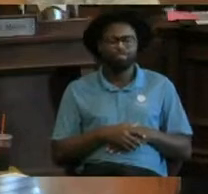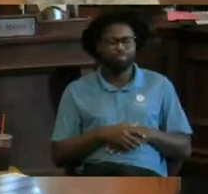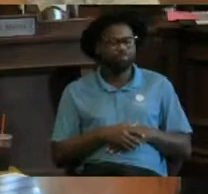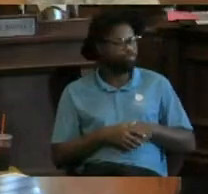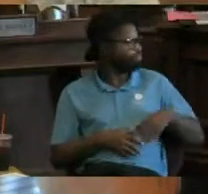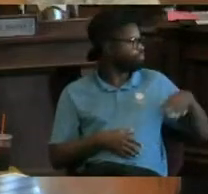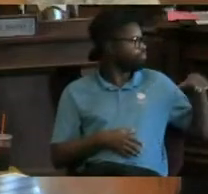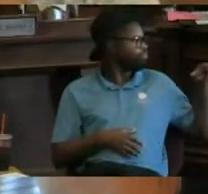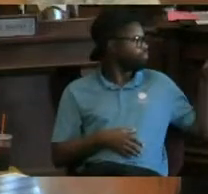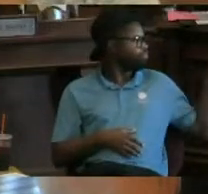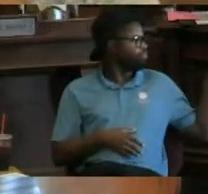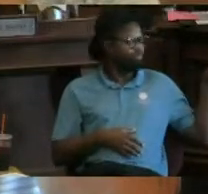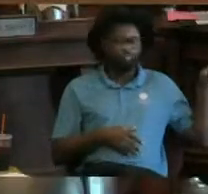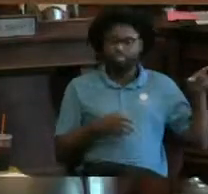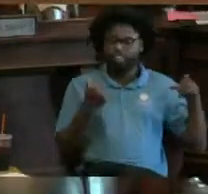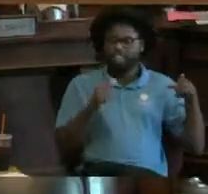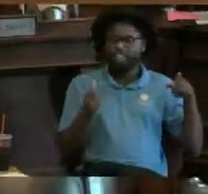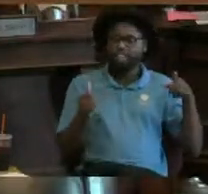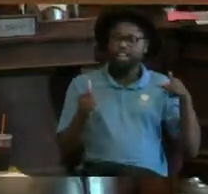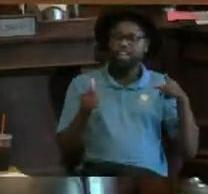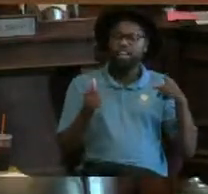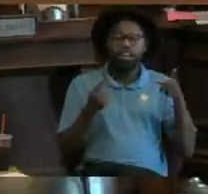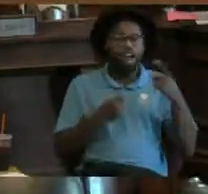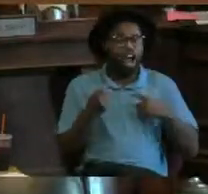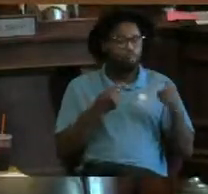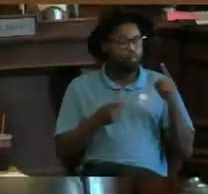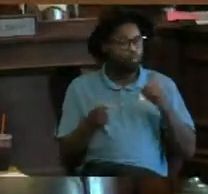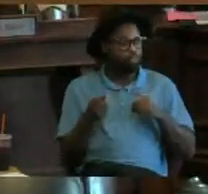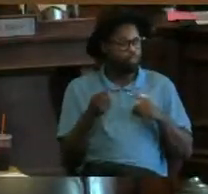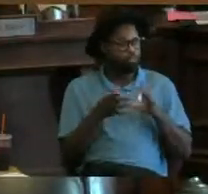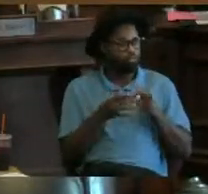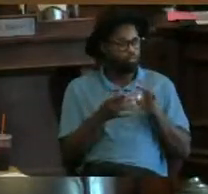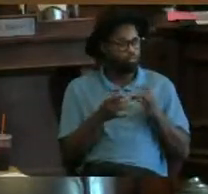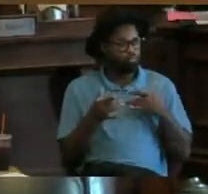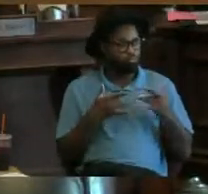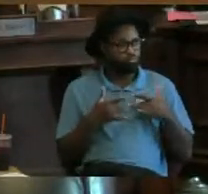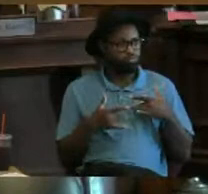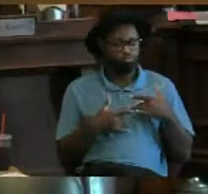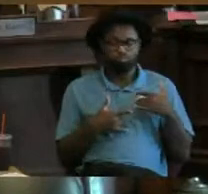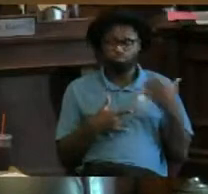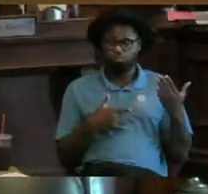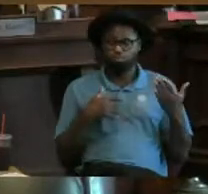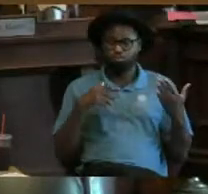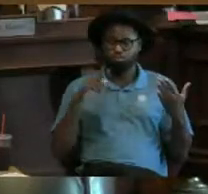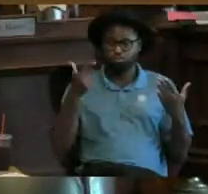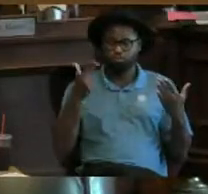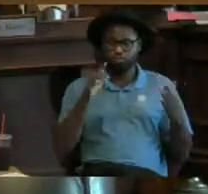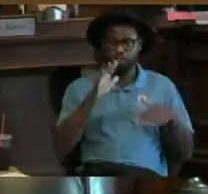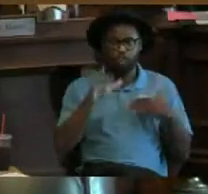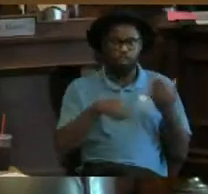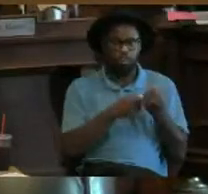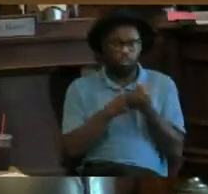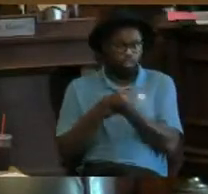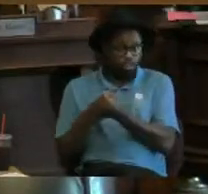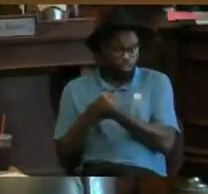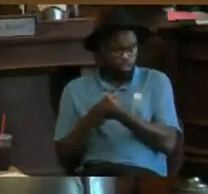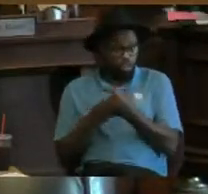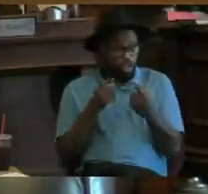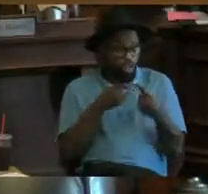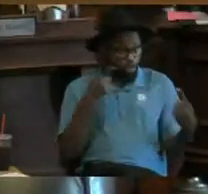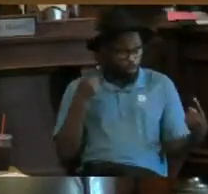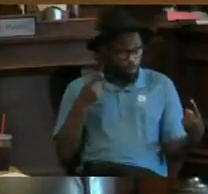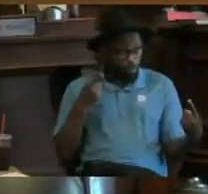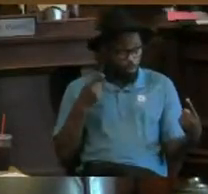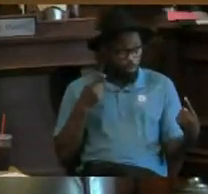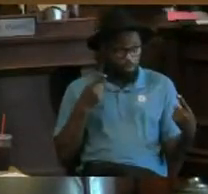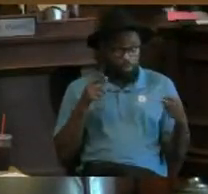Any other questions, comments, or concerns? I'll move it. It's been moved and second. Now we vote. All in favor, say aye. Aye. Aye. Any opposed?